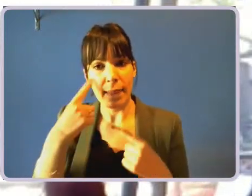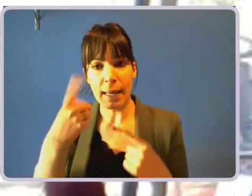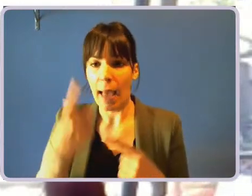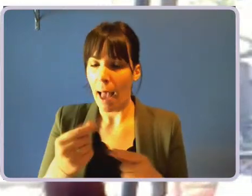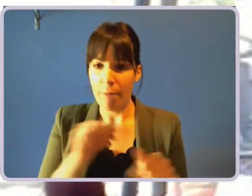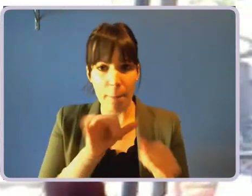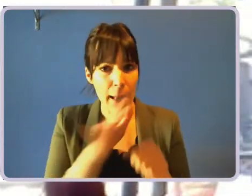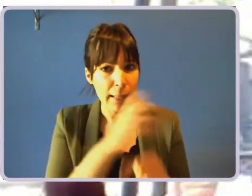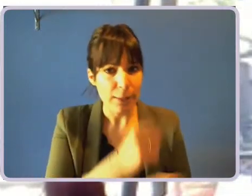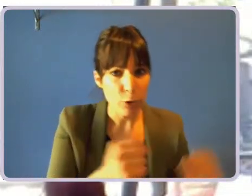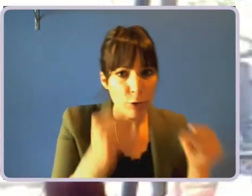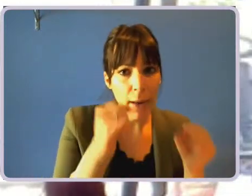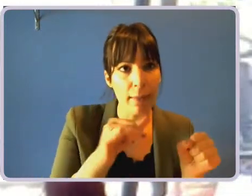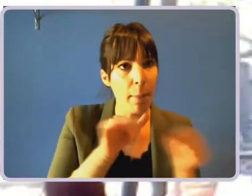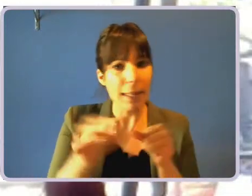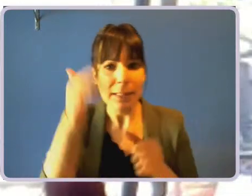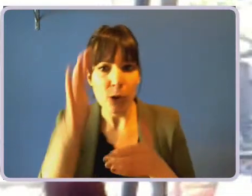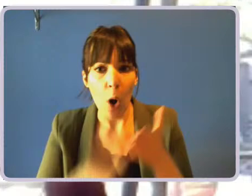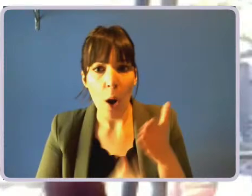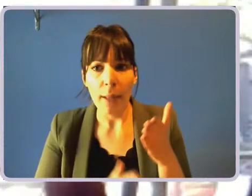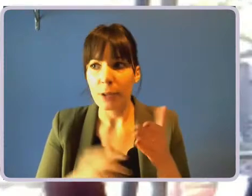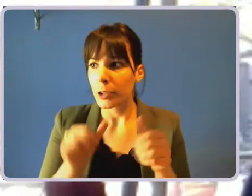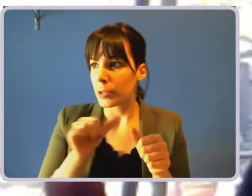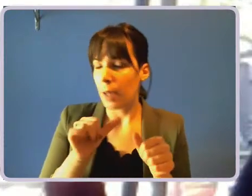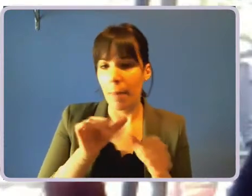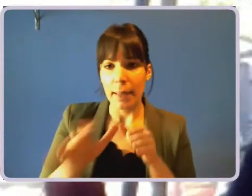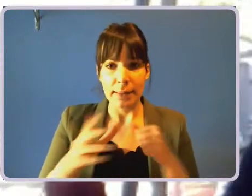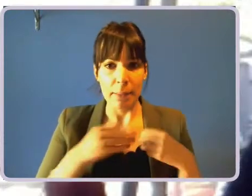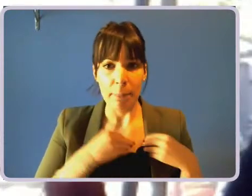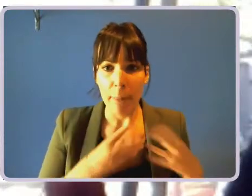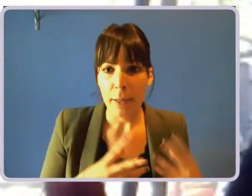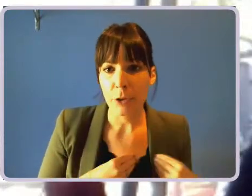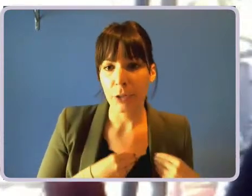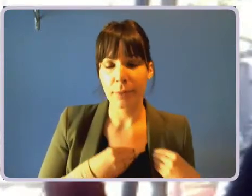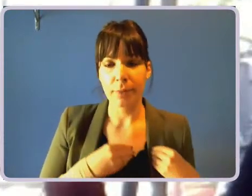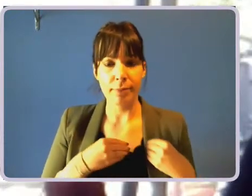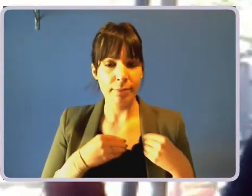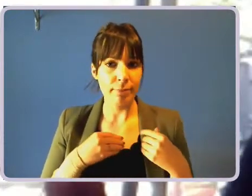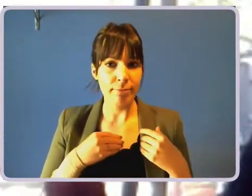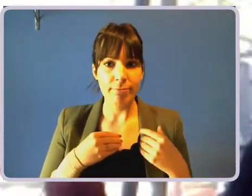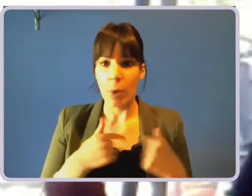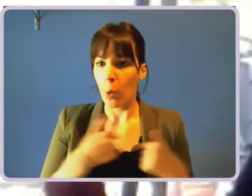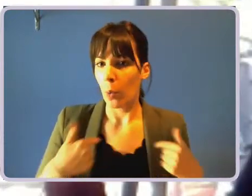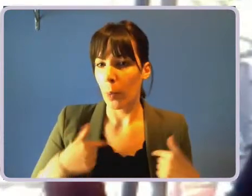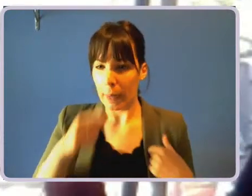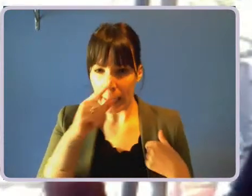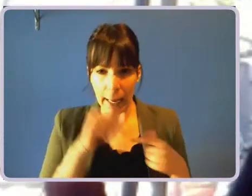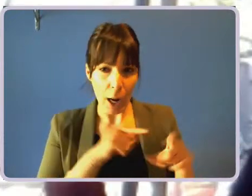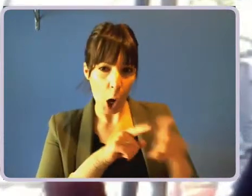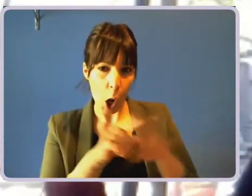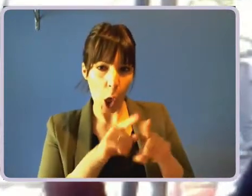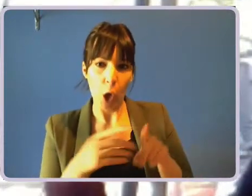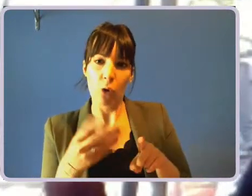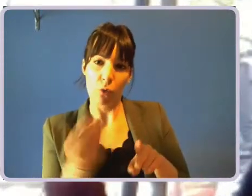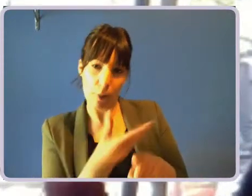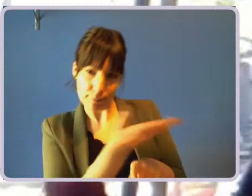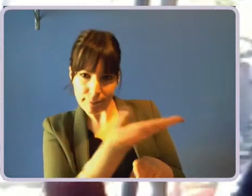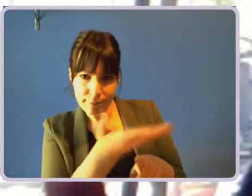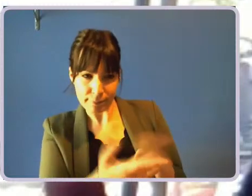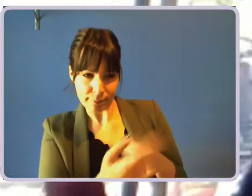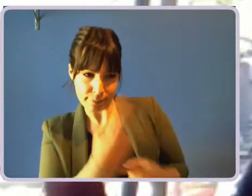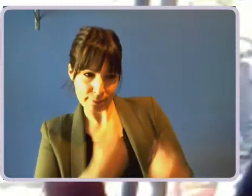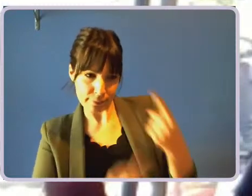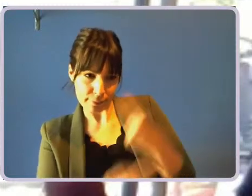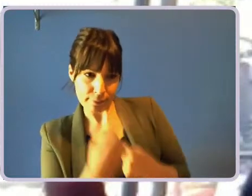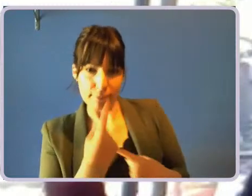knowledge and passion in the disability space that we can learn about what is working,